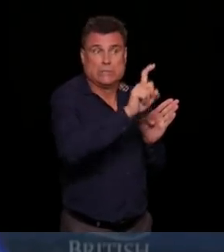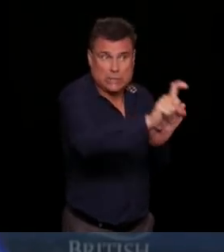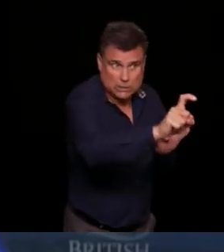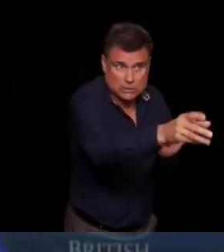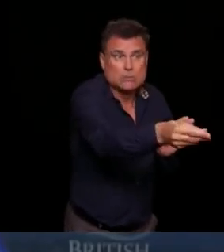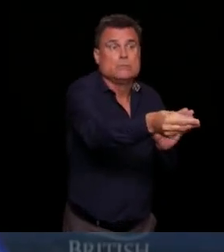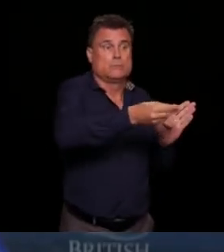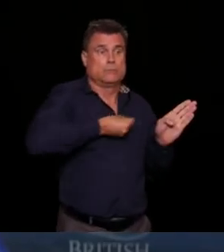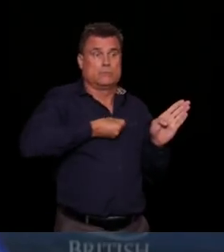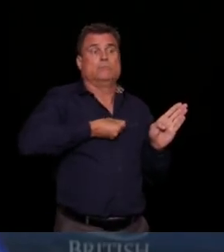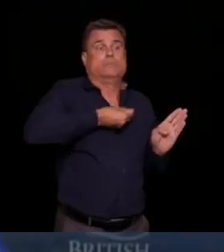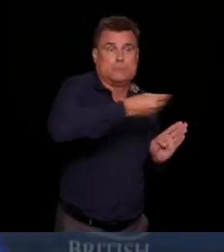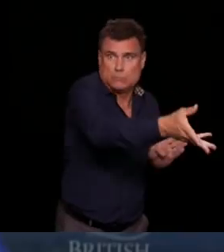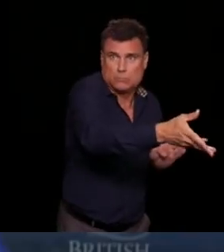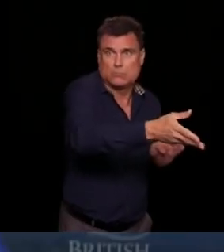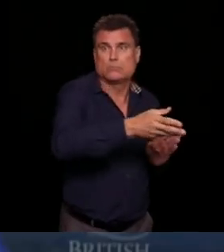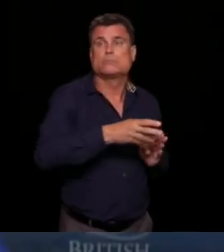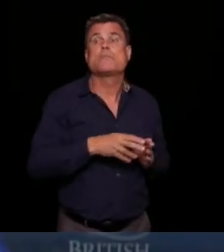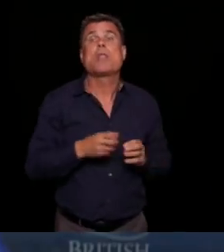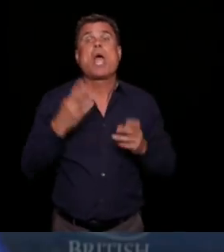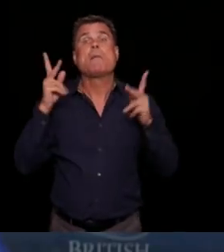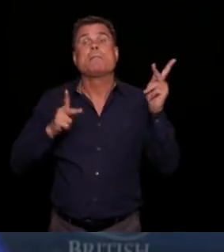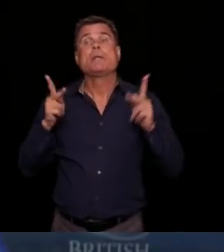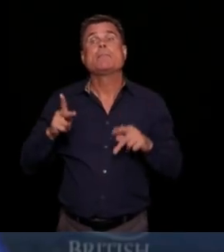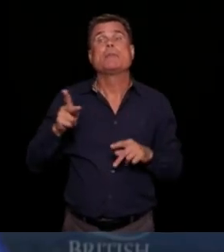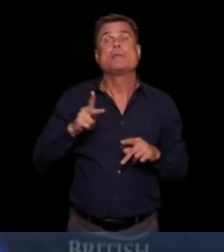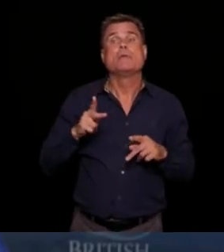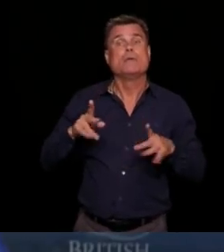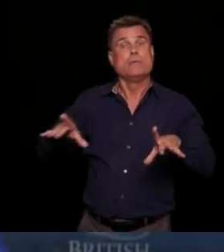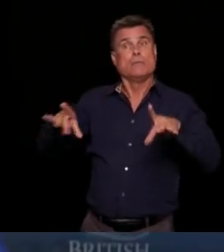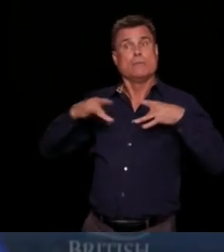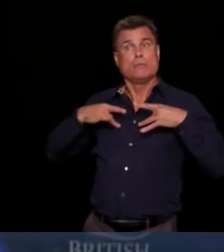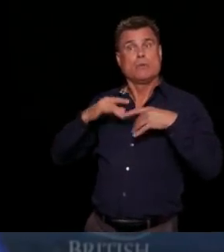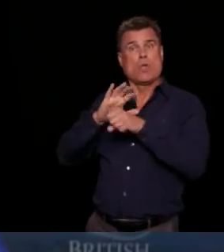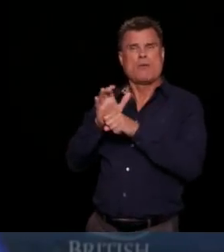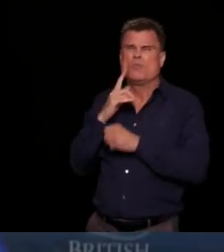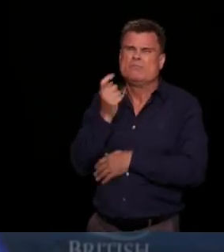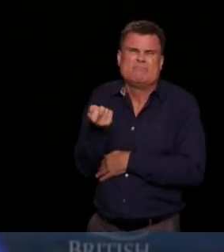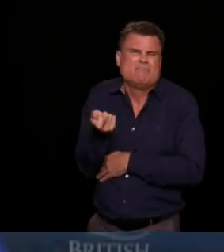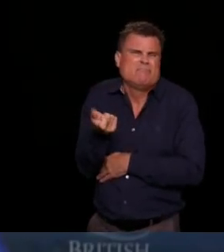world, minute in Island Health right now. Just to put it in context,